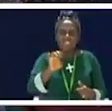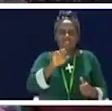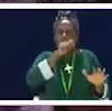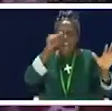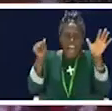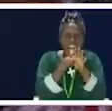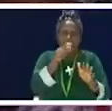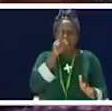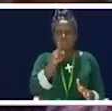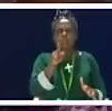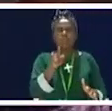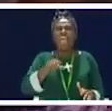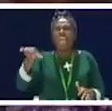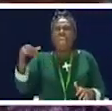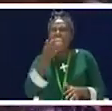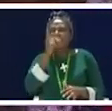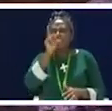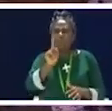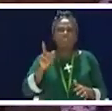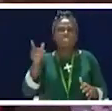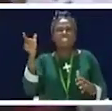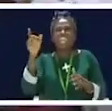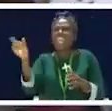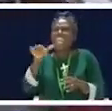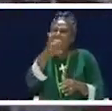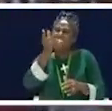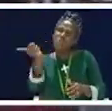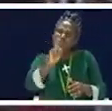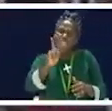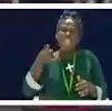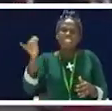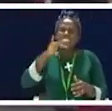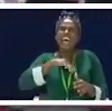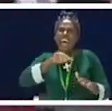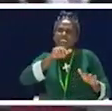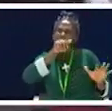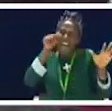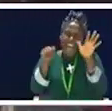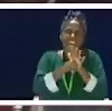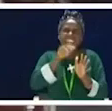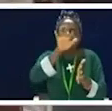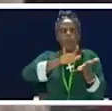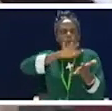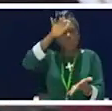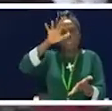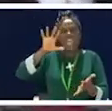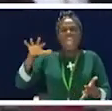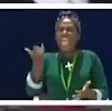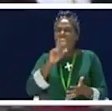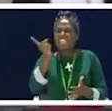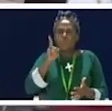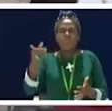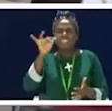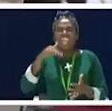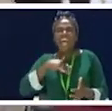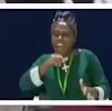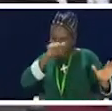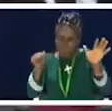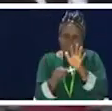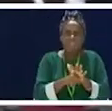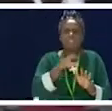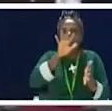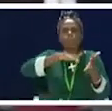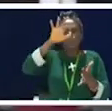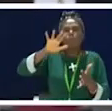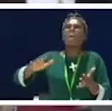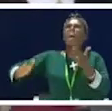they be hiding your glory, anywhere they are burying your star, the everlasting arm is